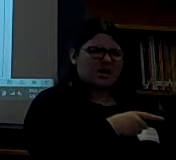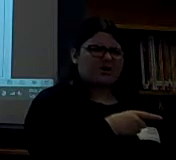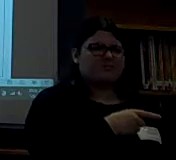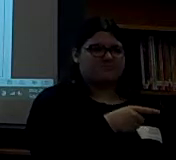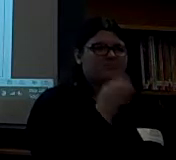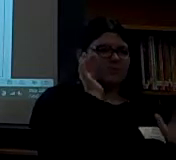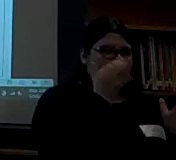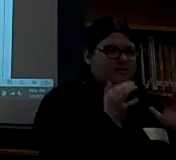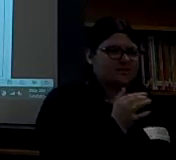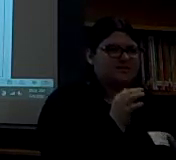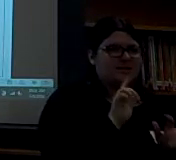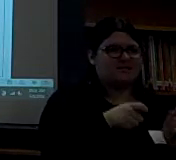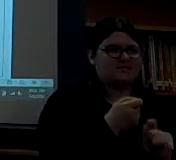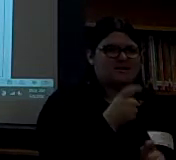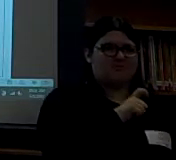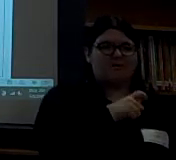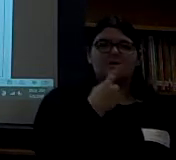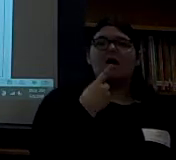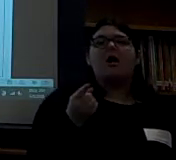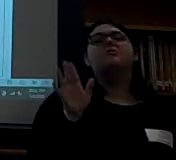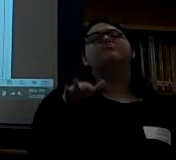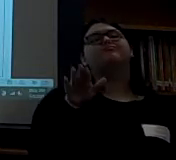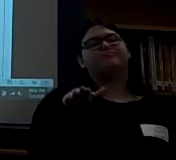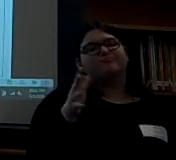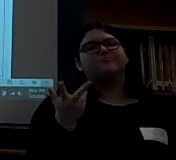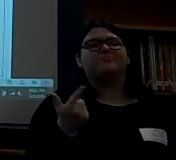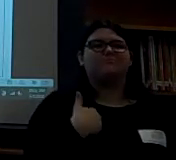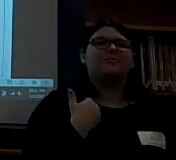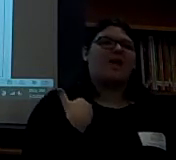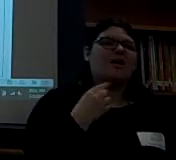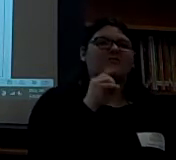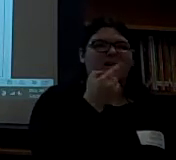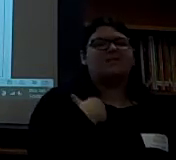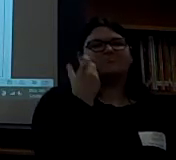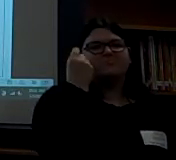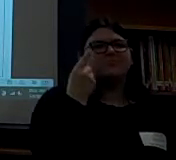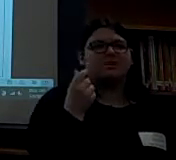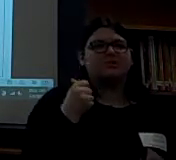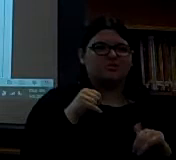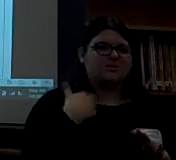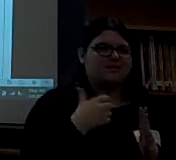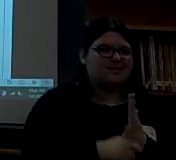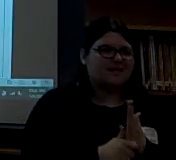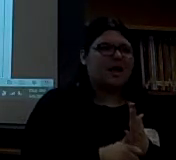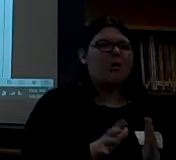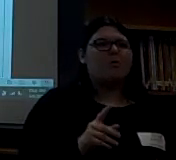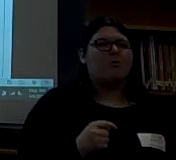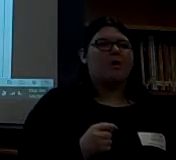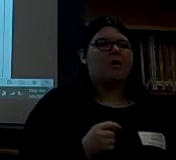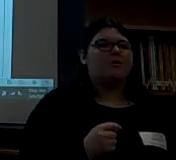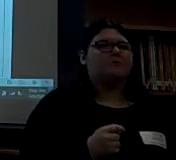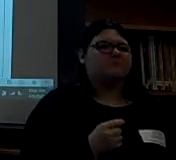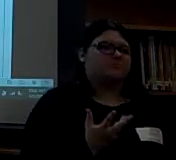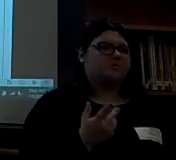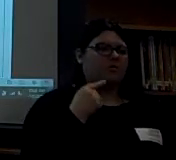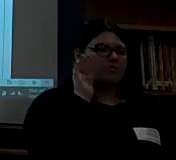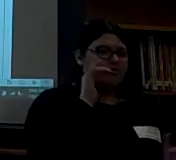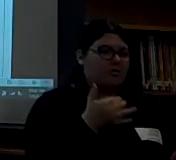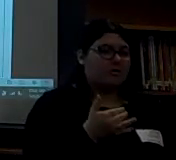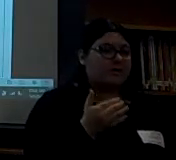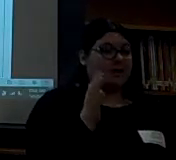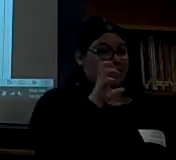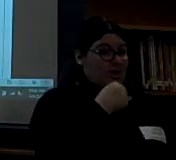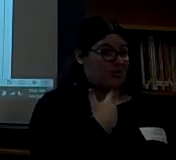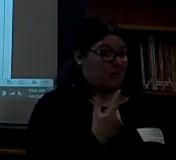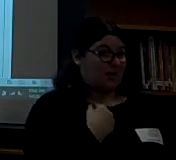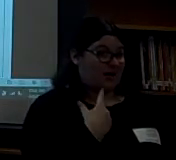focus on. Versus if that police officer said, oh yeah, you know, I have a kid too, I get it, you still get your ticket. What we focus on in that case was, guess what I